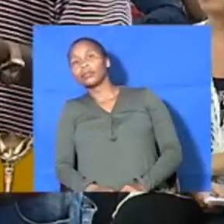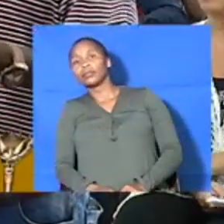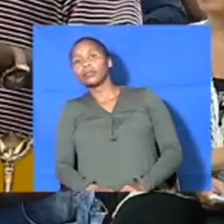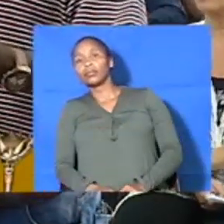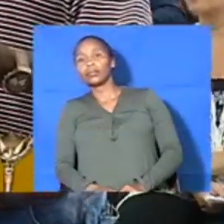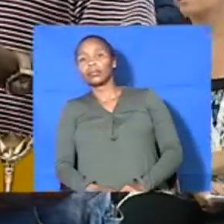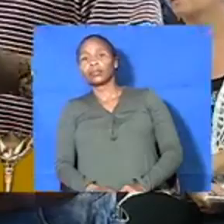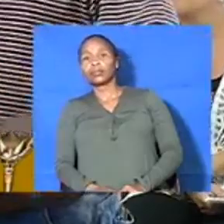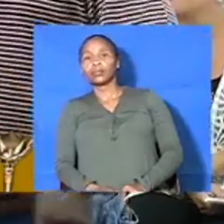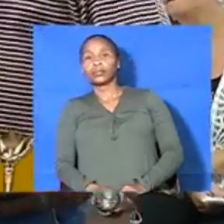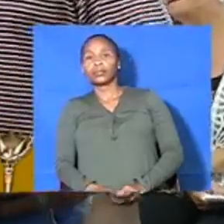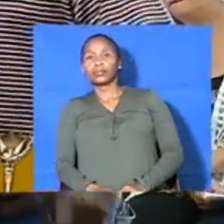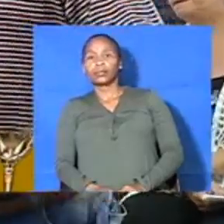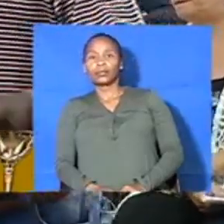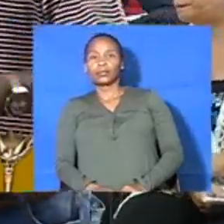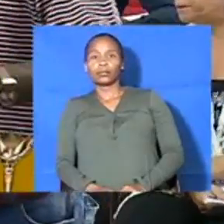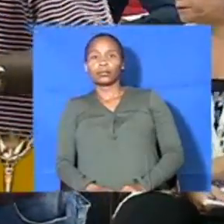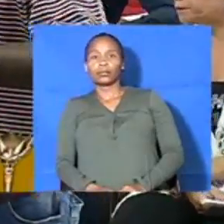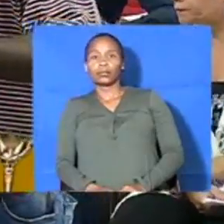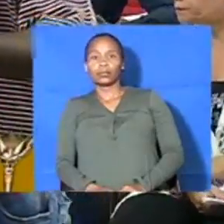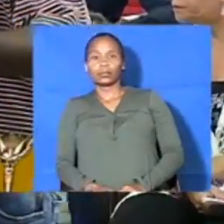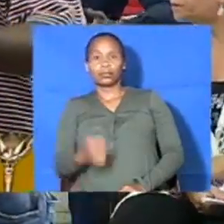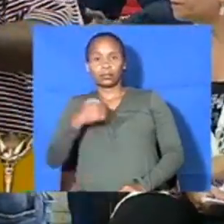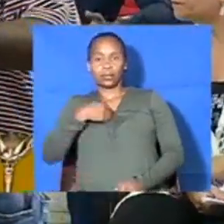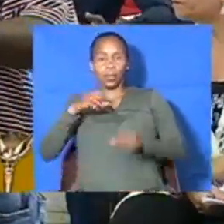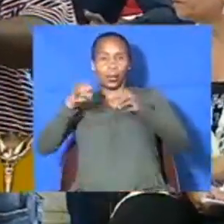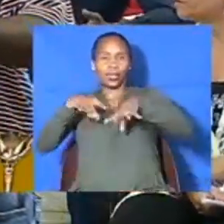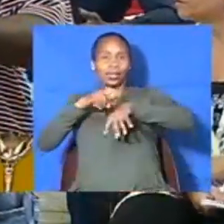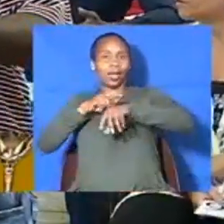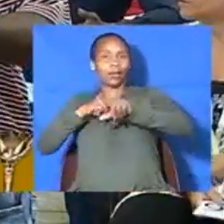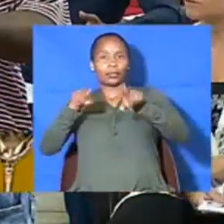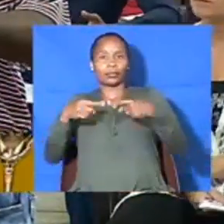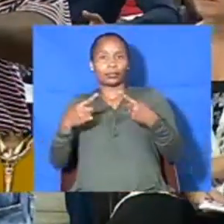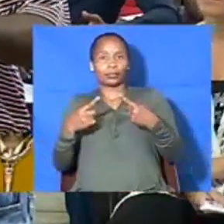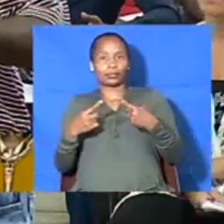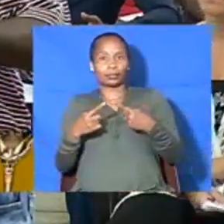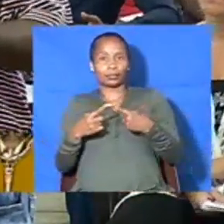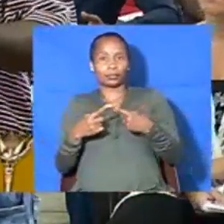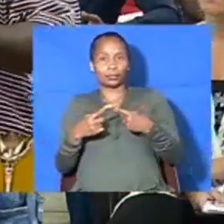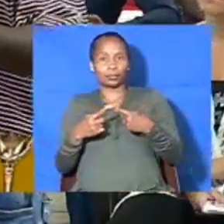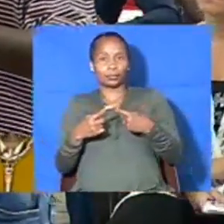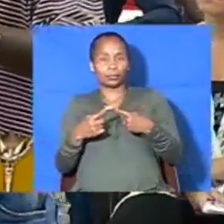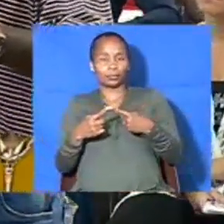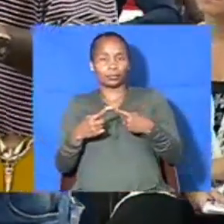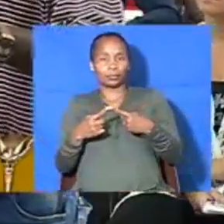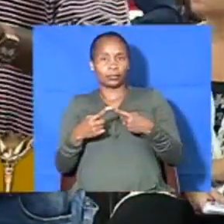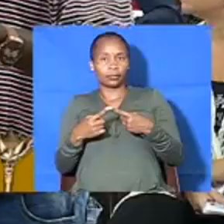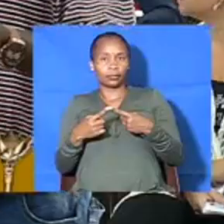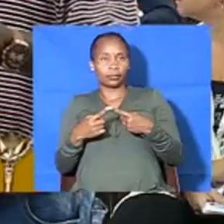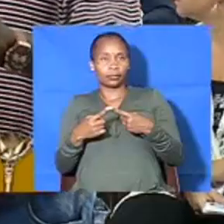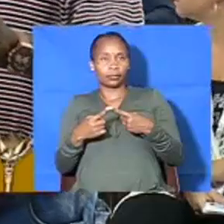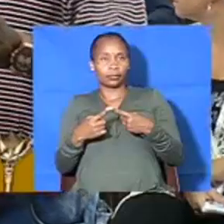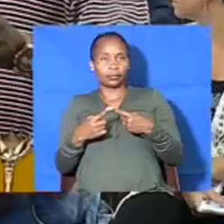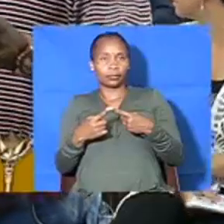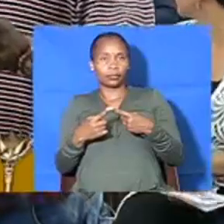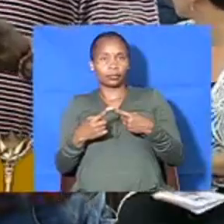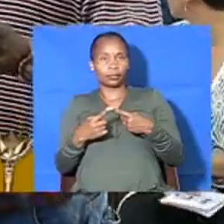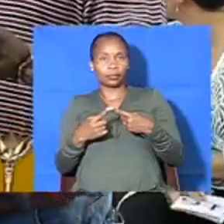and they don't recognize the power of God. So as